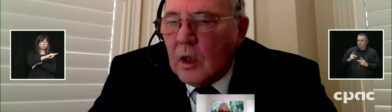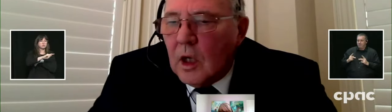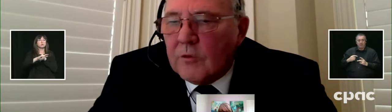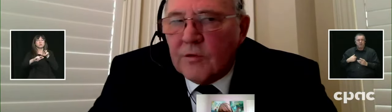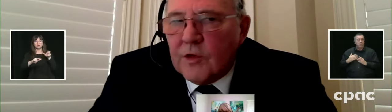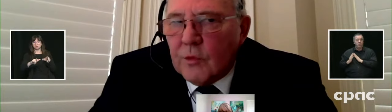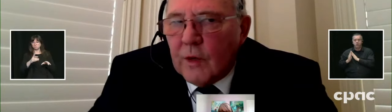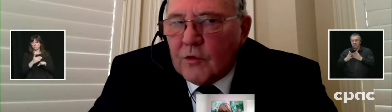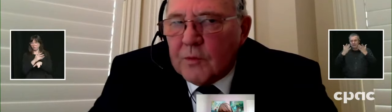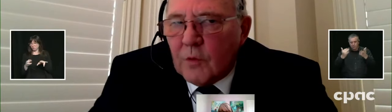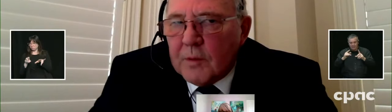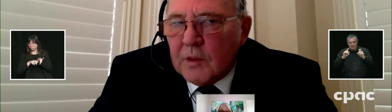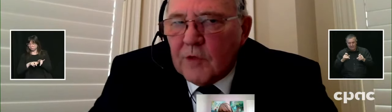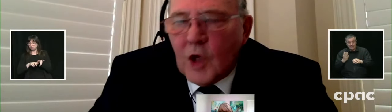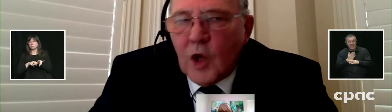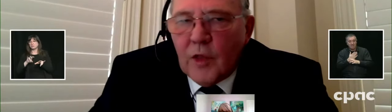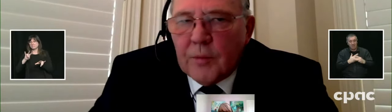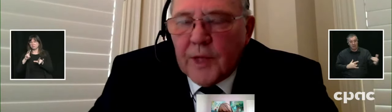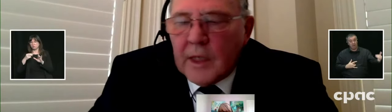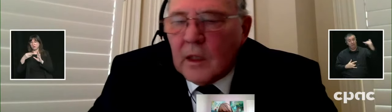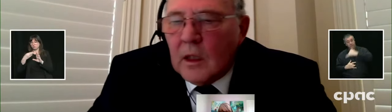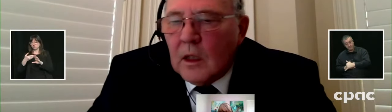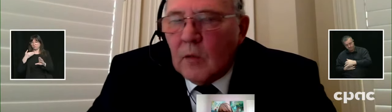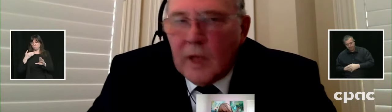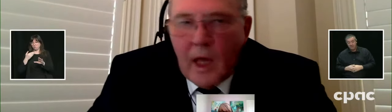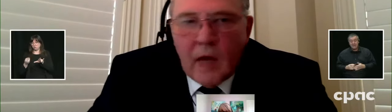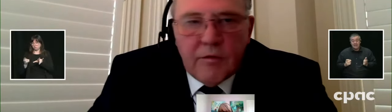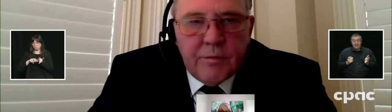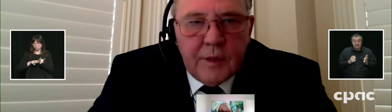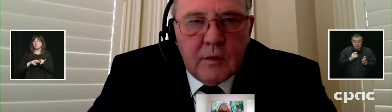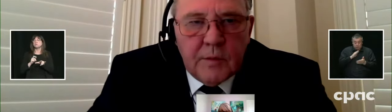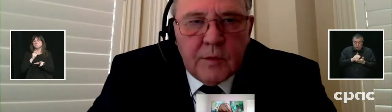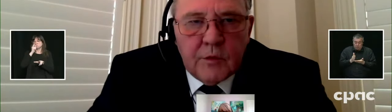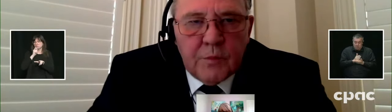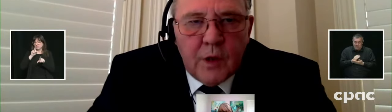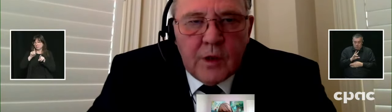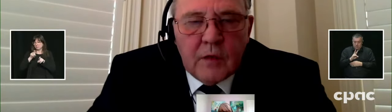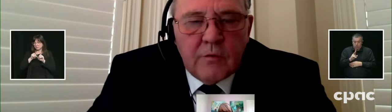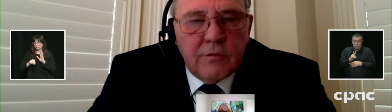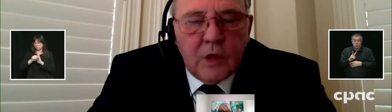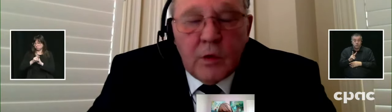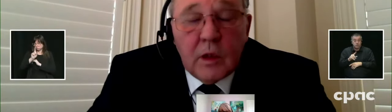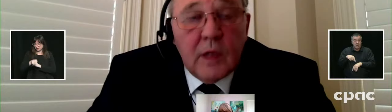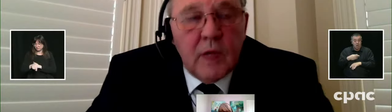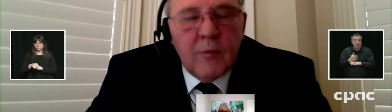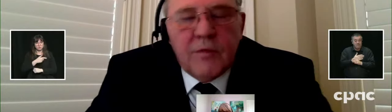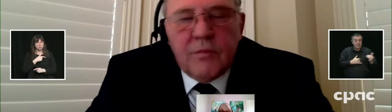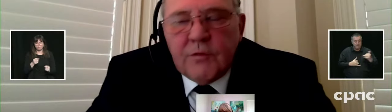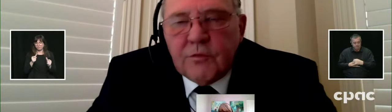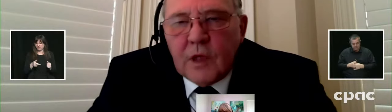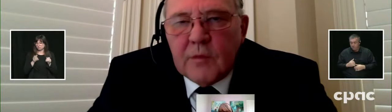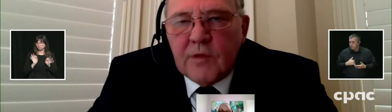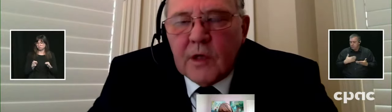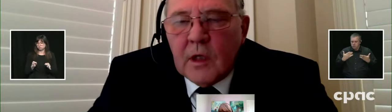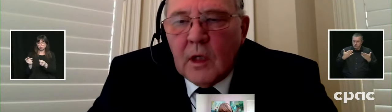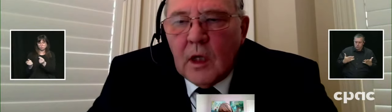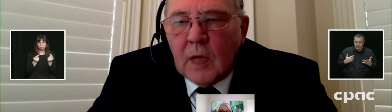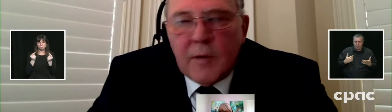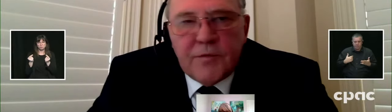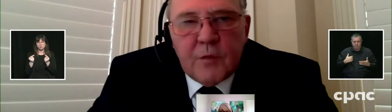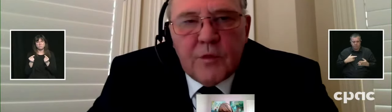testing, 72 hours before people even got on the plane. We have been responding very quickly, and we've tried to be